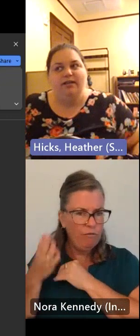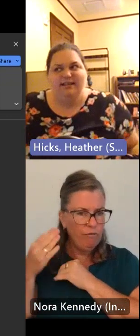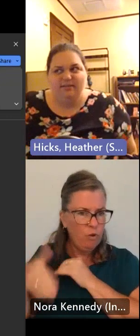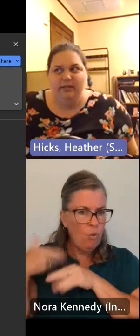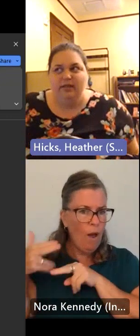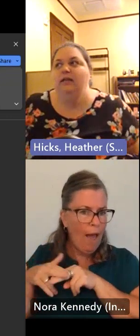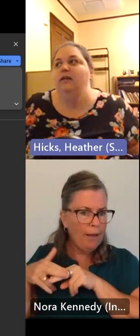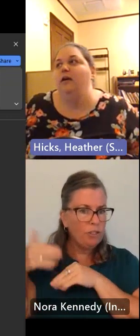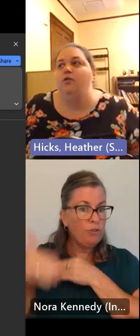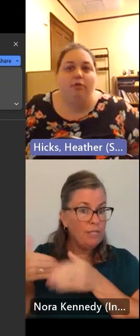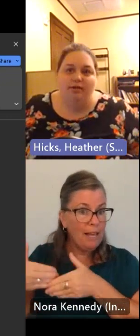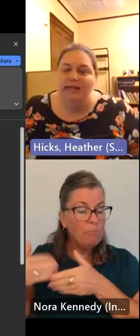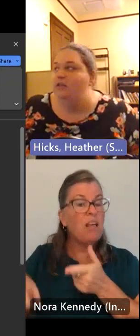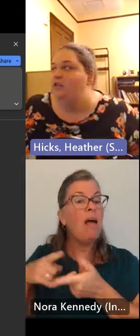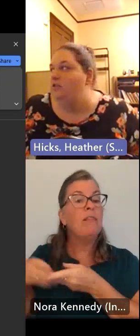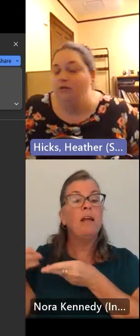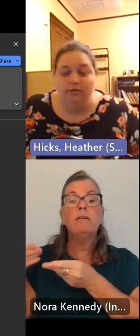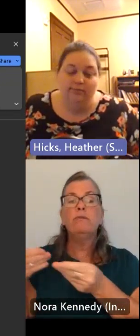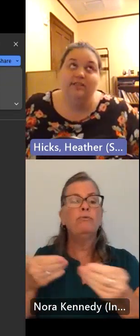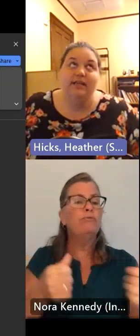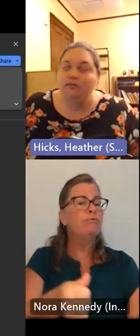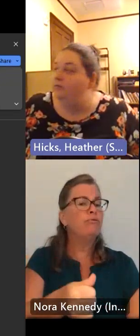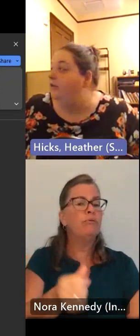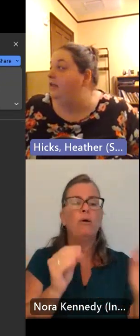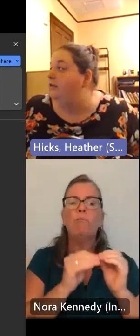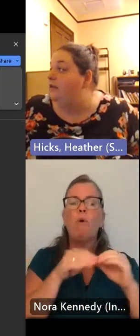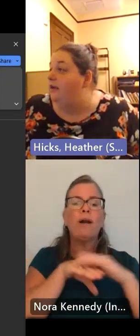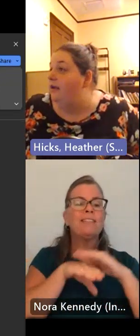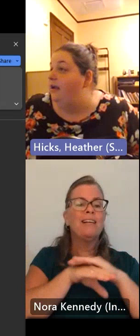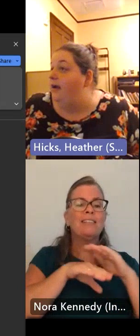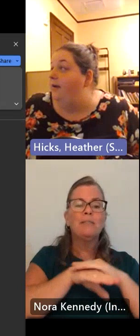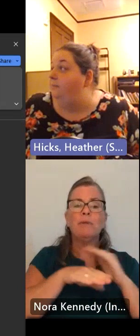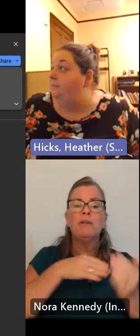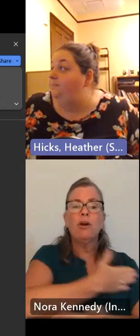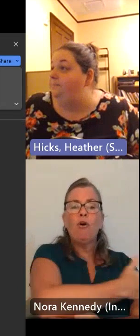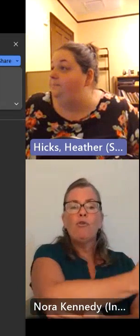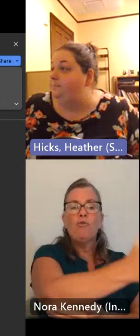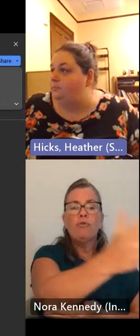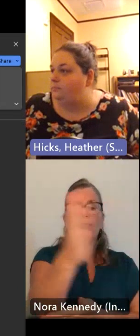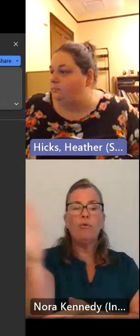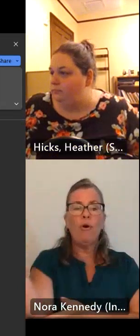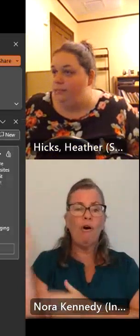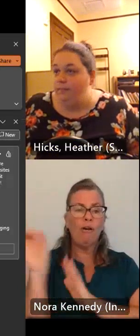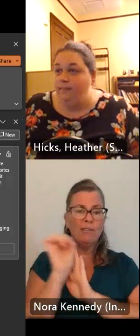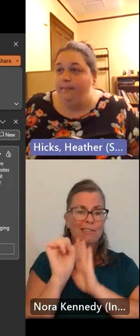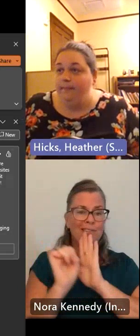a lot more accessibility across the agents or state, really.